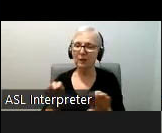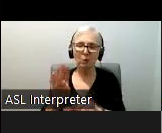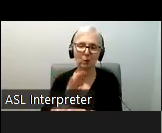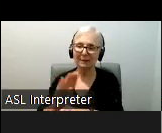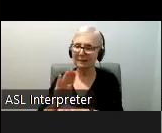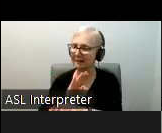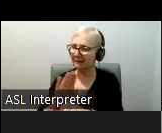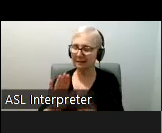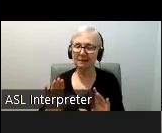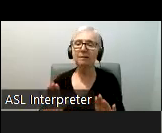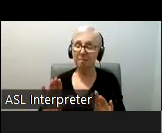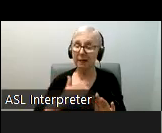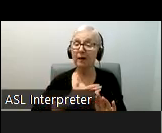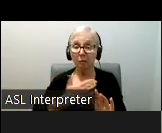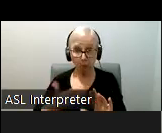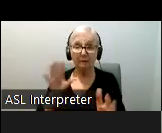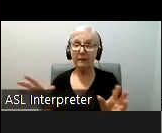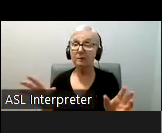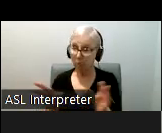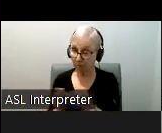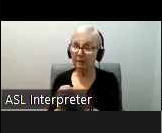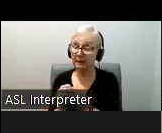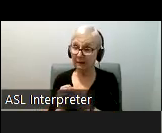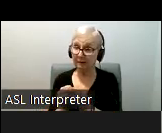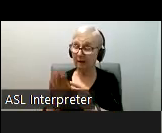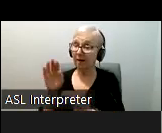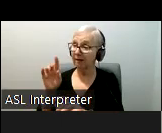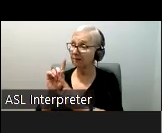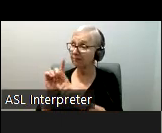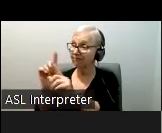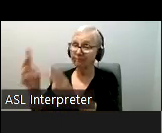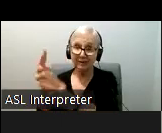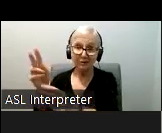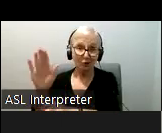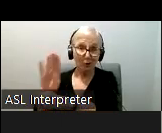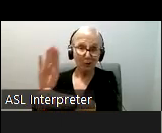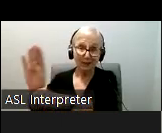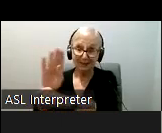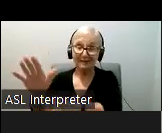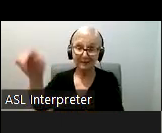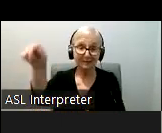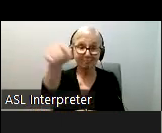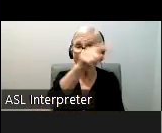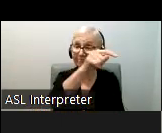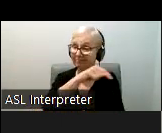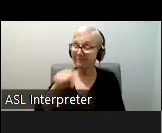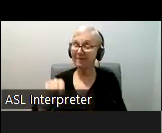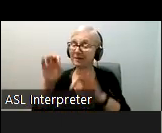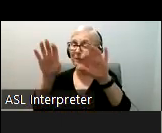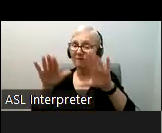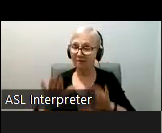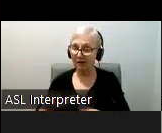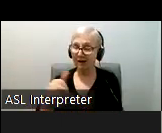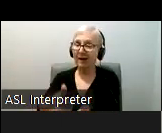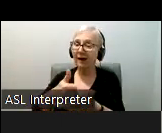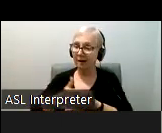business, but I am willing to meet with you. I've gotten a chance to come out and see many of your places of business, and that's been fantastic. It's really helped